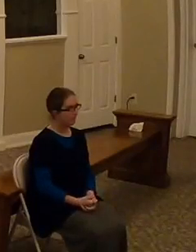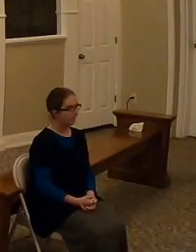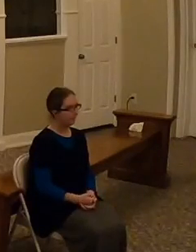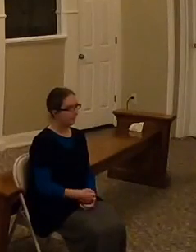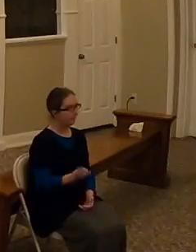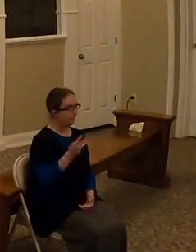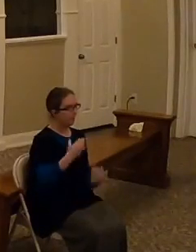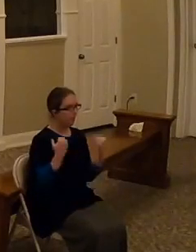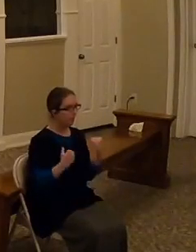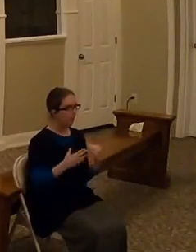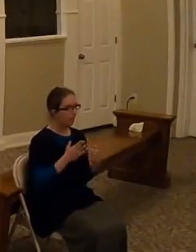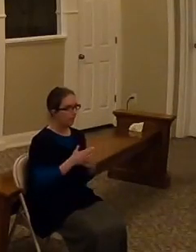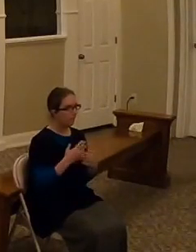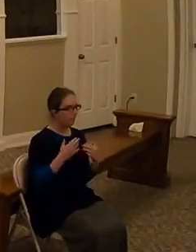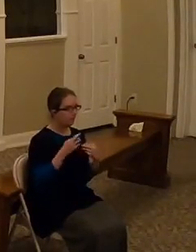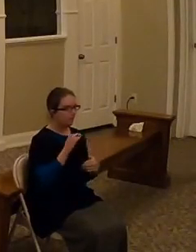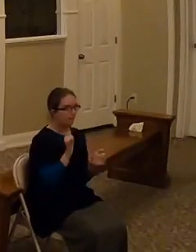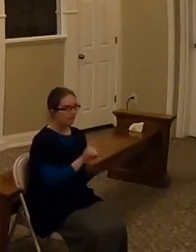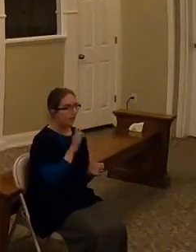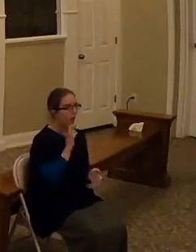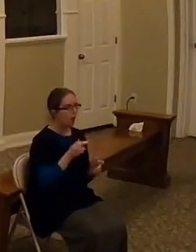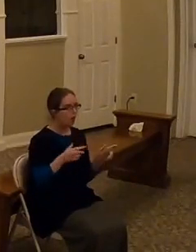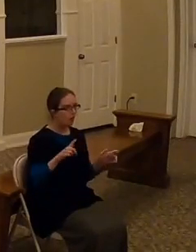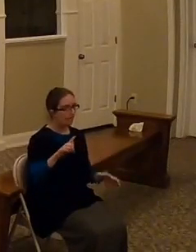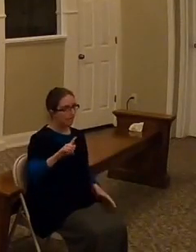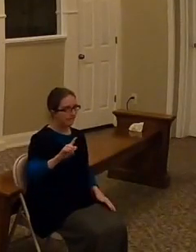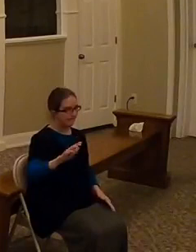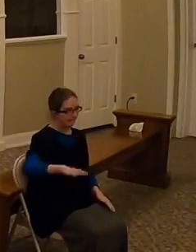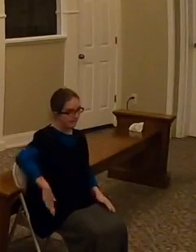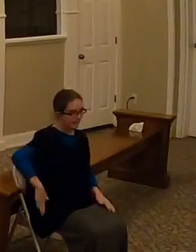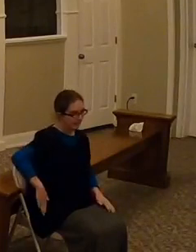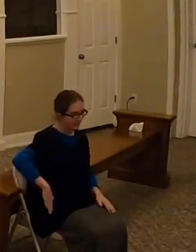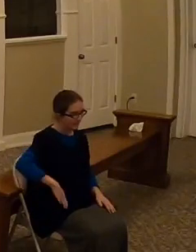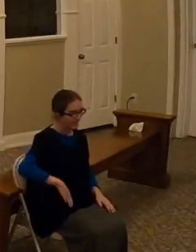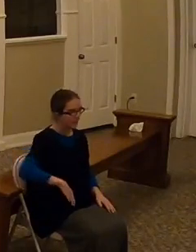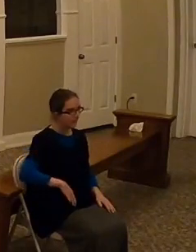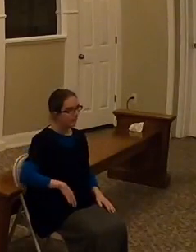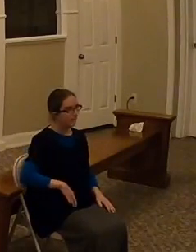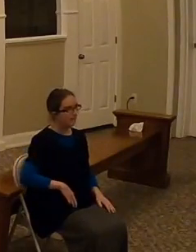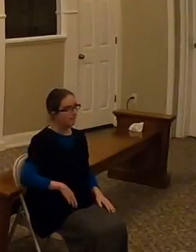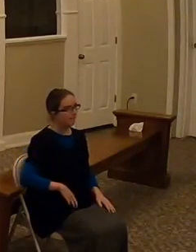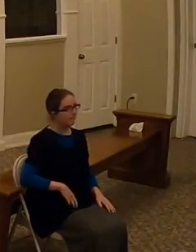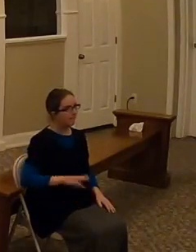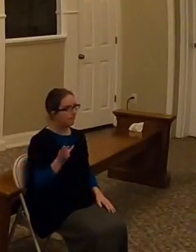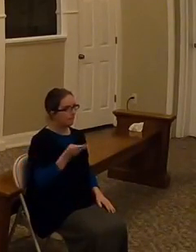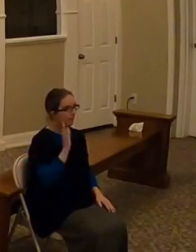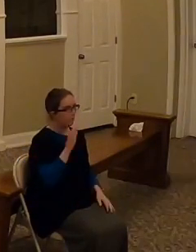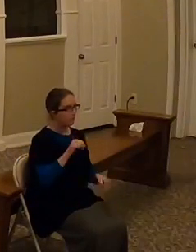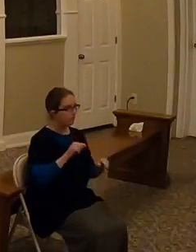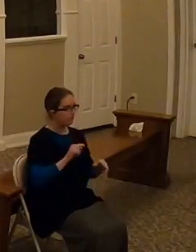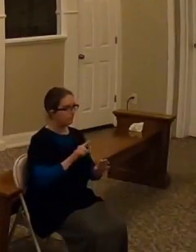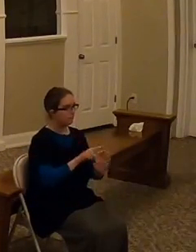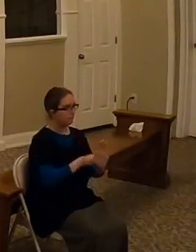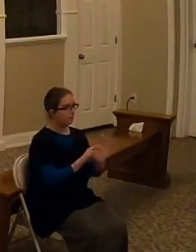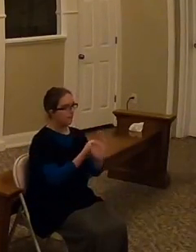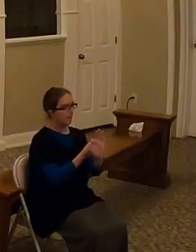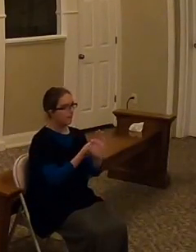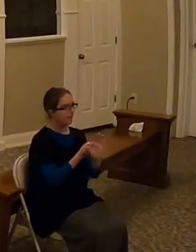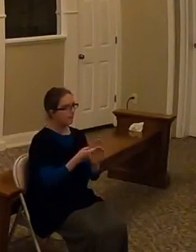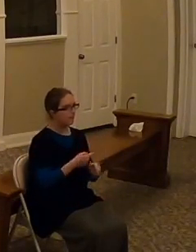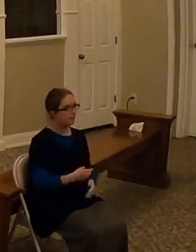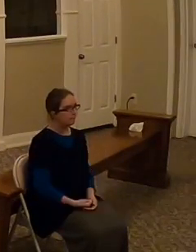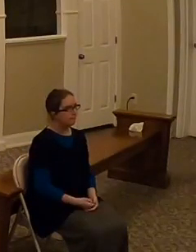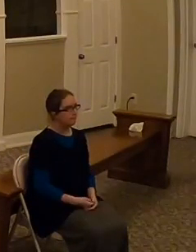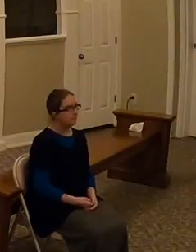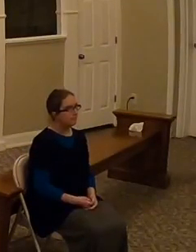Amen. Amen. We got somebody that's running just a little late. They'll be here. All right. So we're going to go ahead and start.